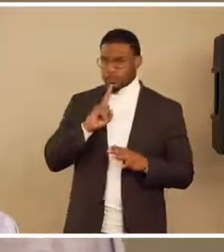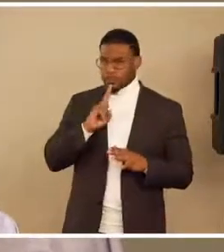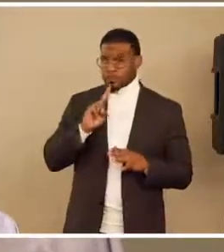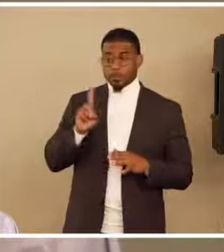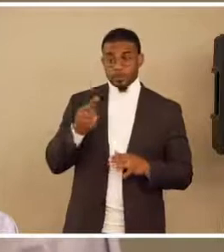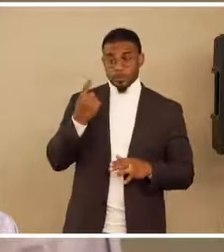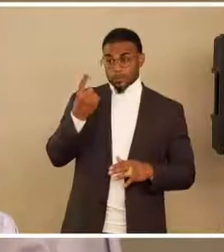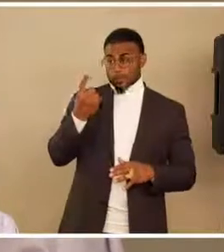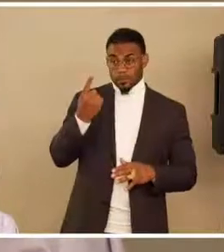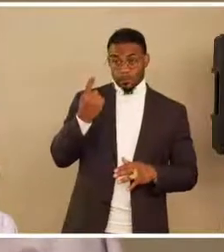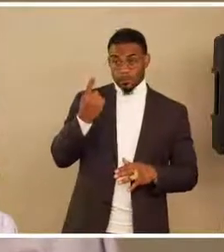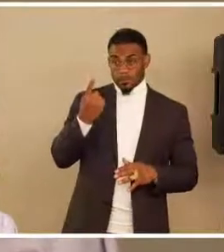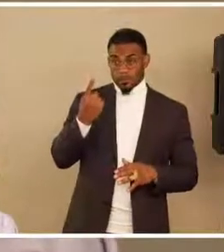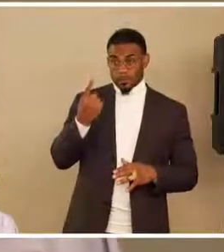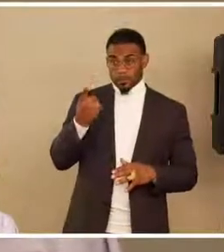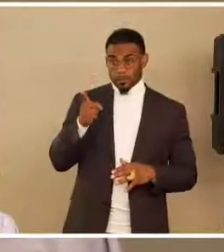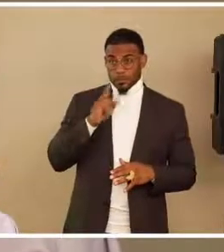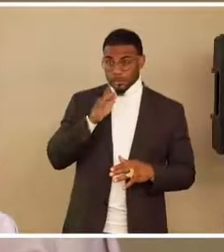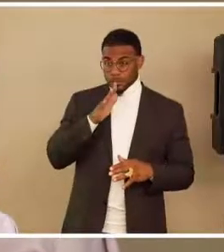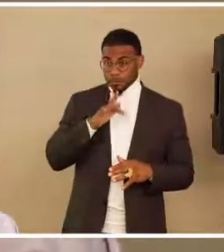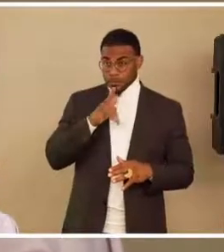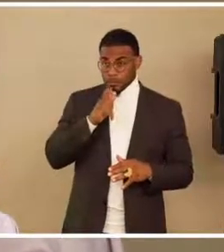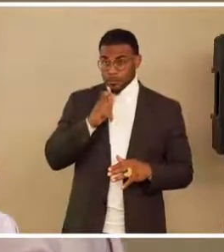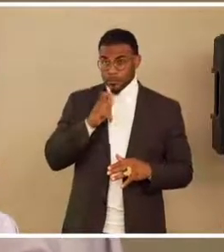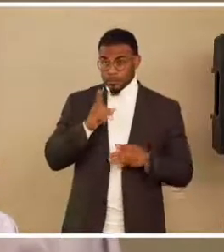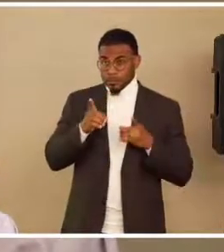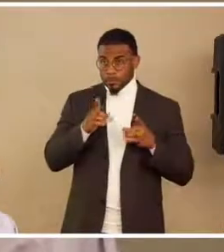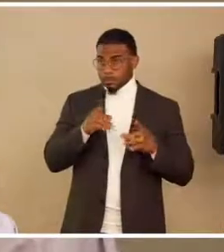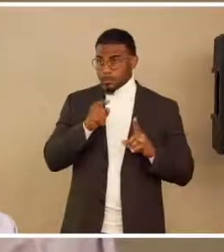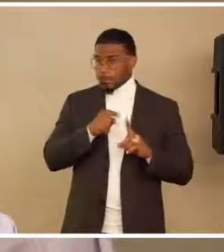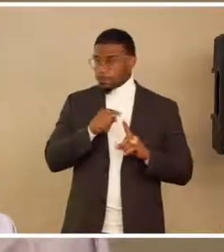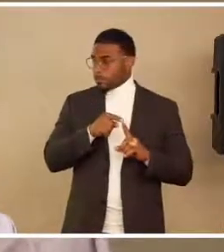She's the only woman. She's the woman who directed